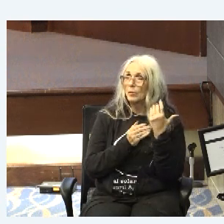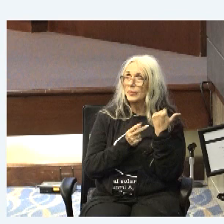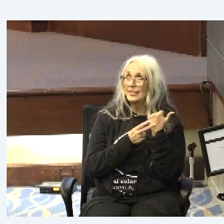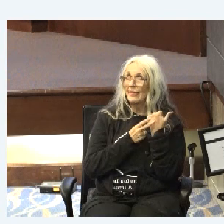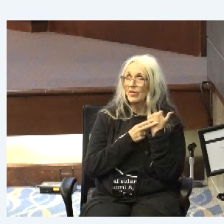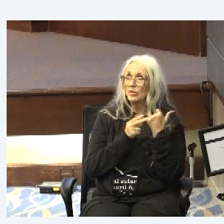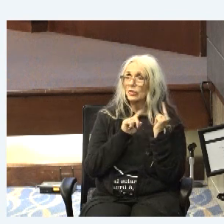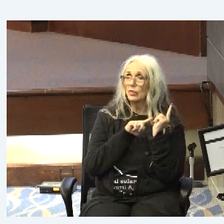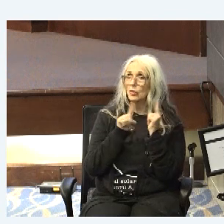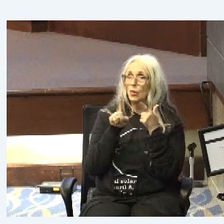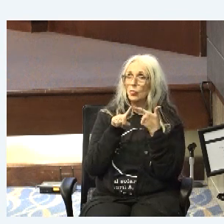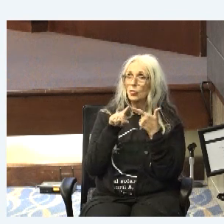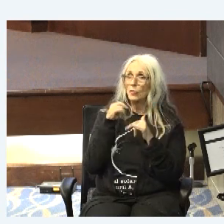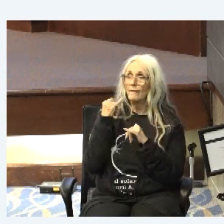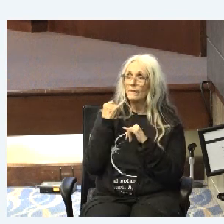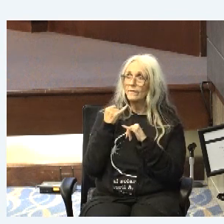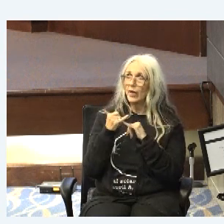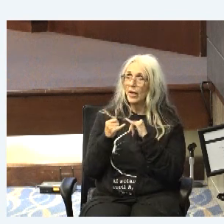go to the final